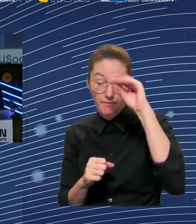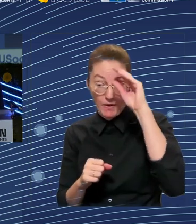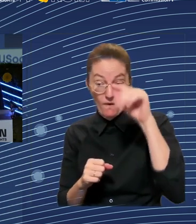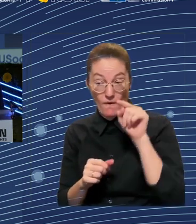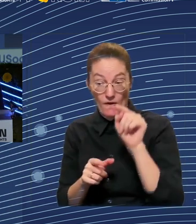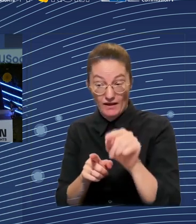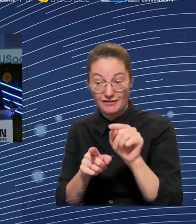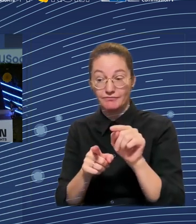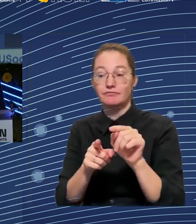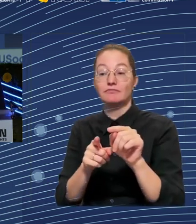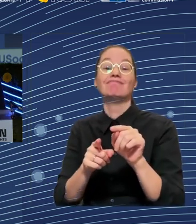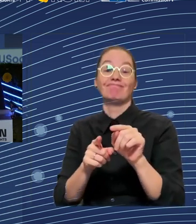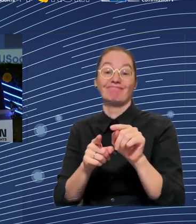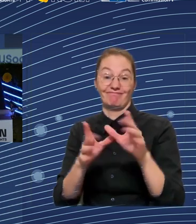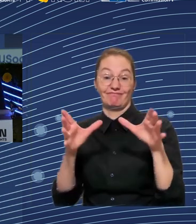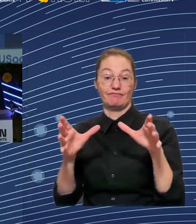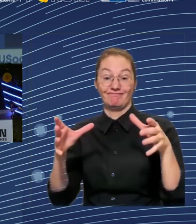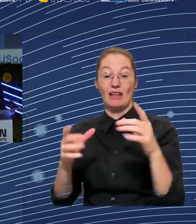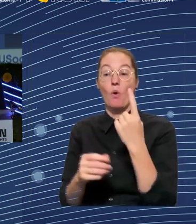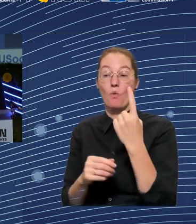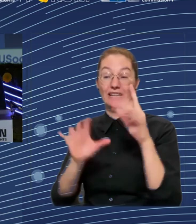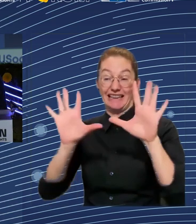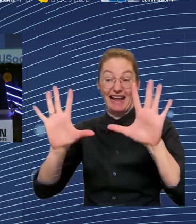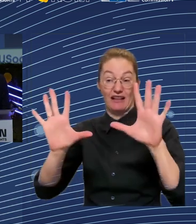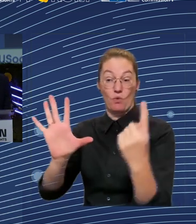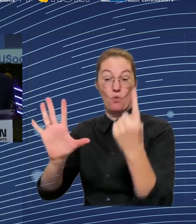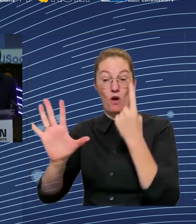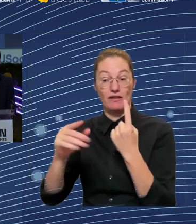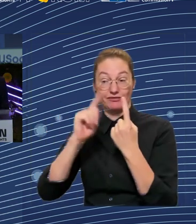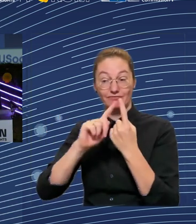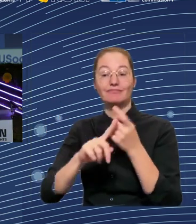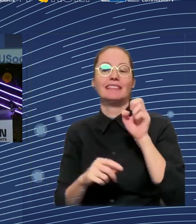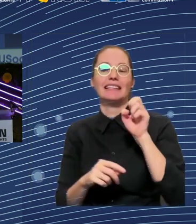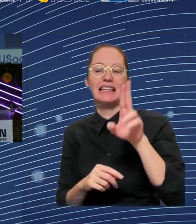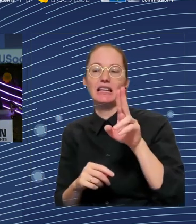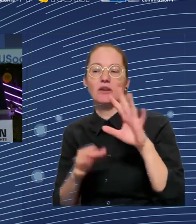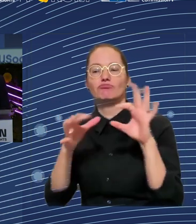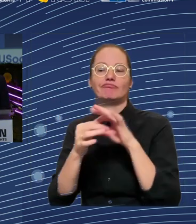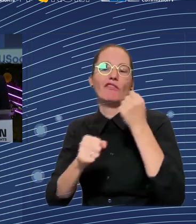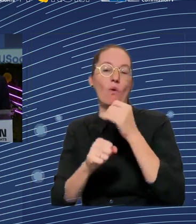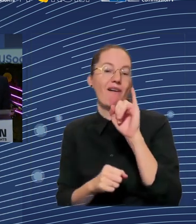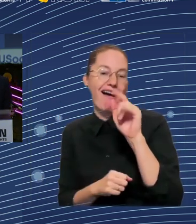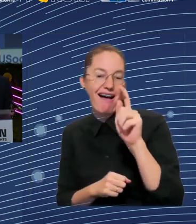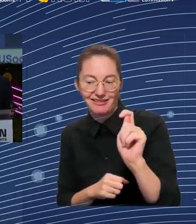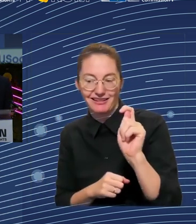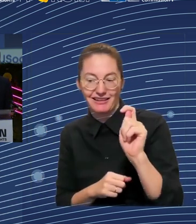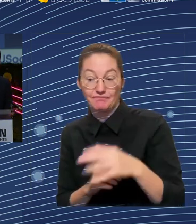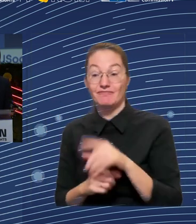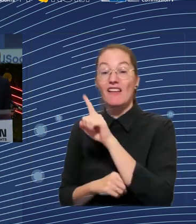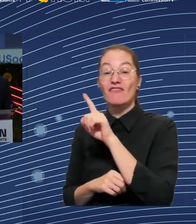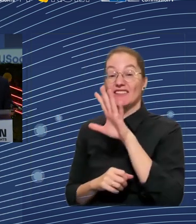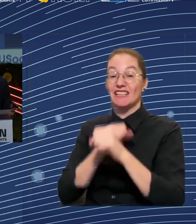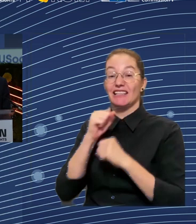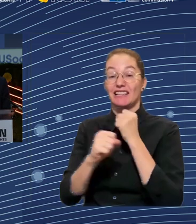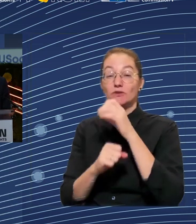at a subset of STEM jobs, which is the jobs related to information and communication technology. So on this chart, you can see what's the extent of the gender